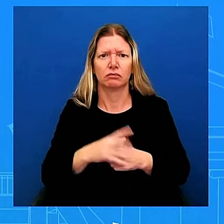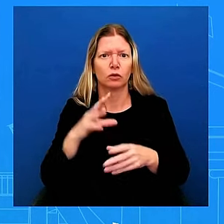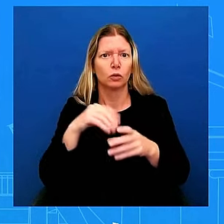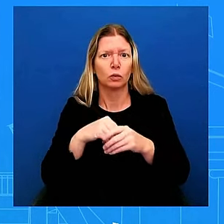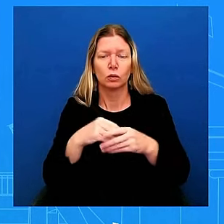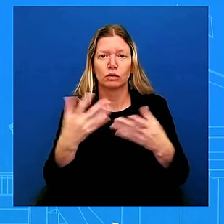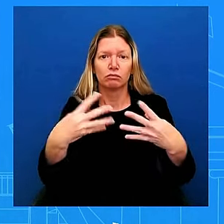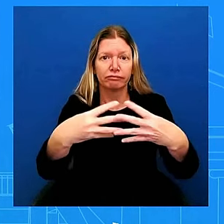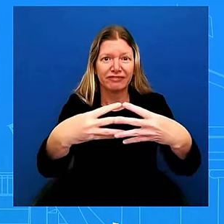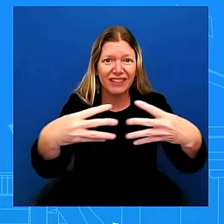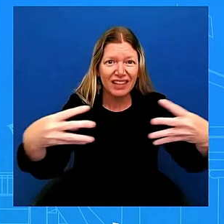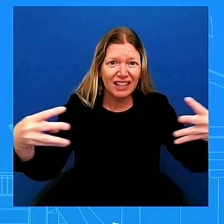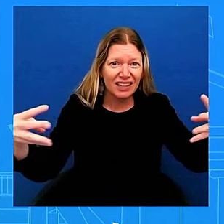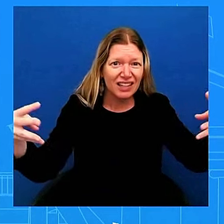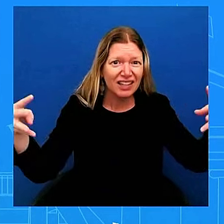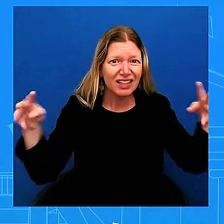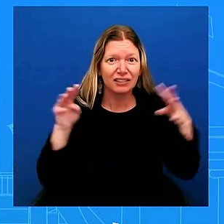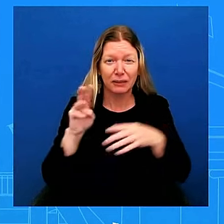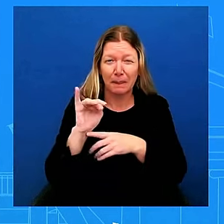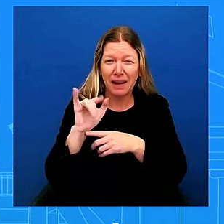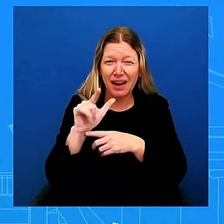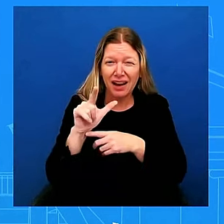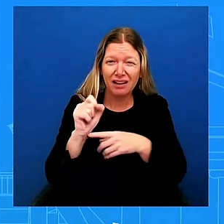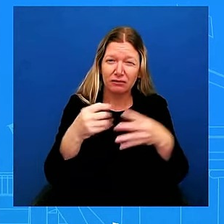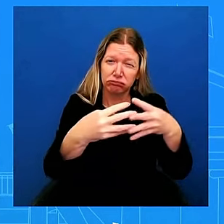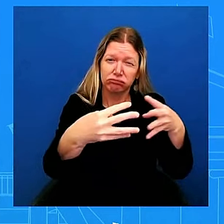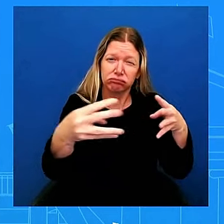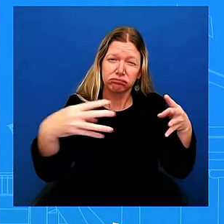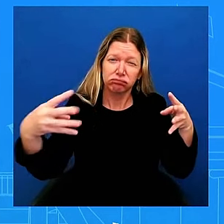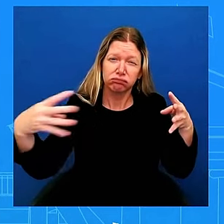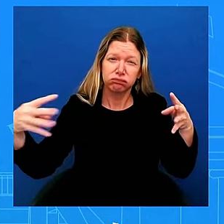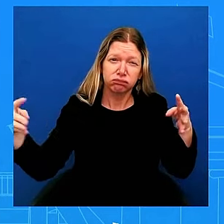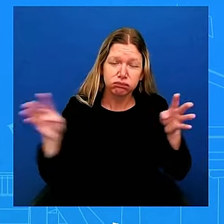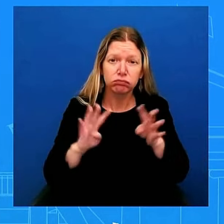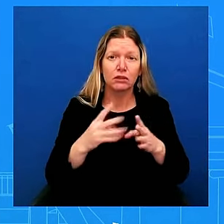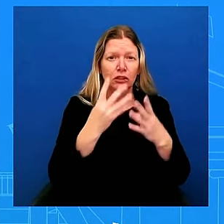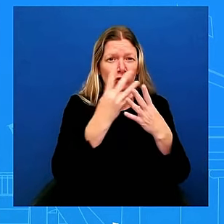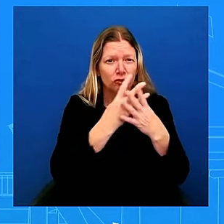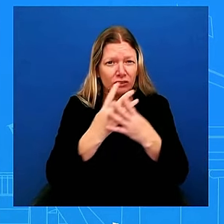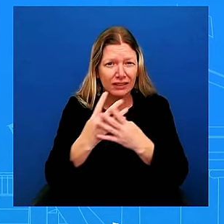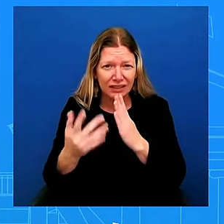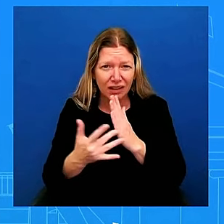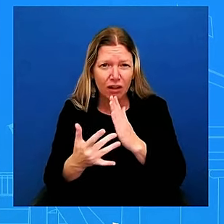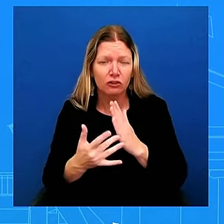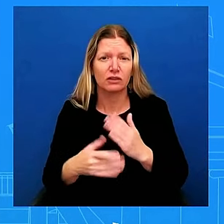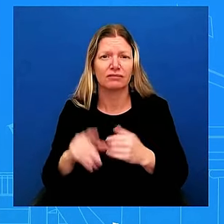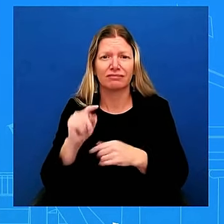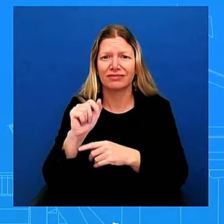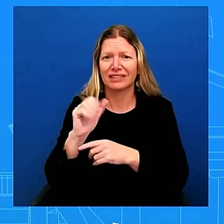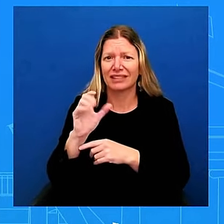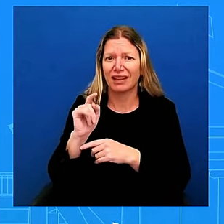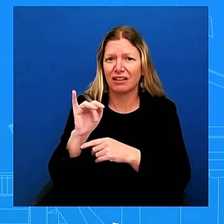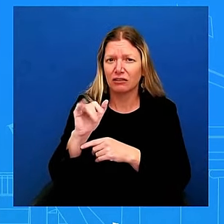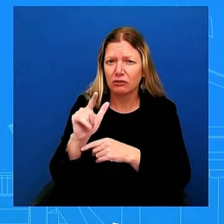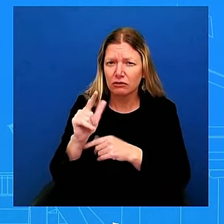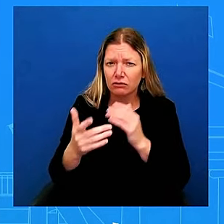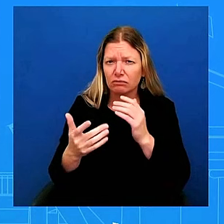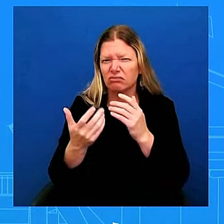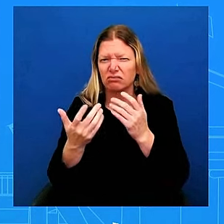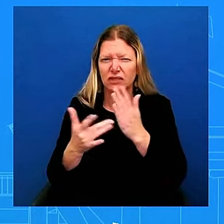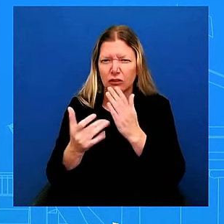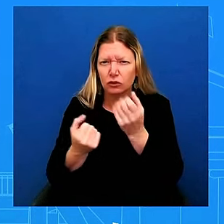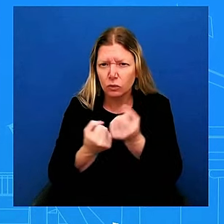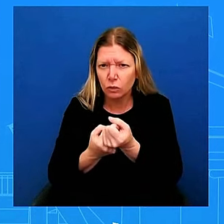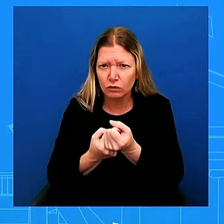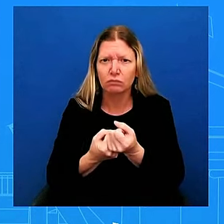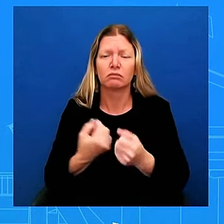and tactical support. We are also leveraging strong relationships across the law enforcement community,